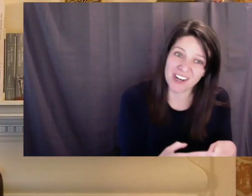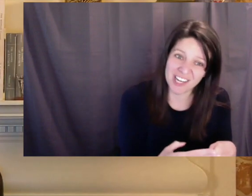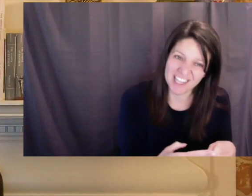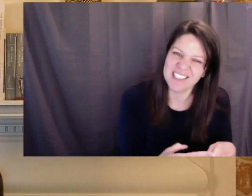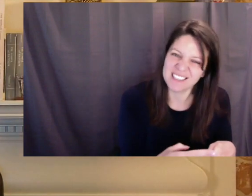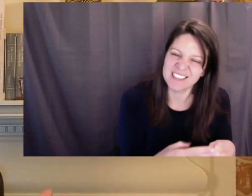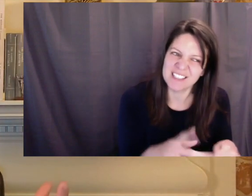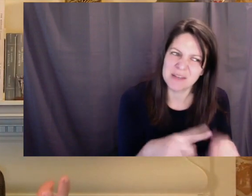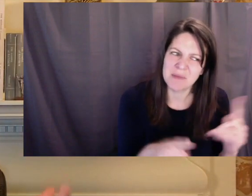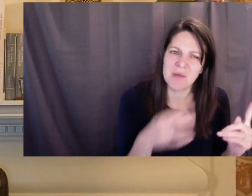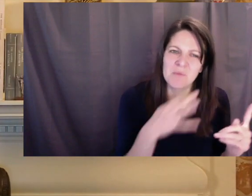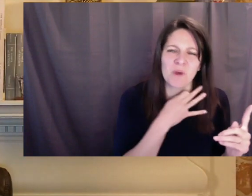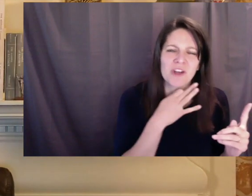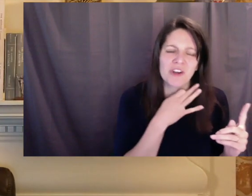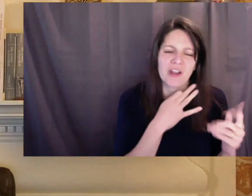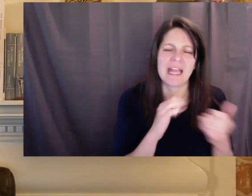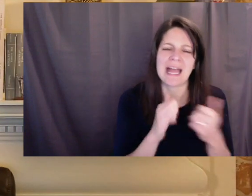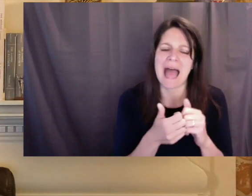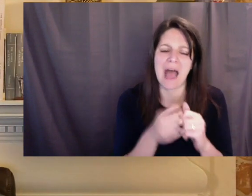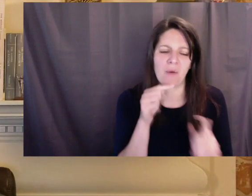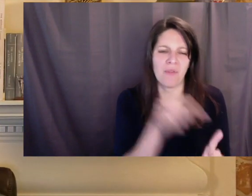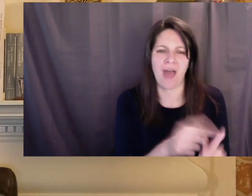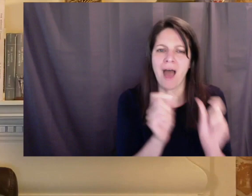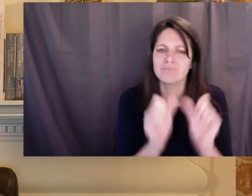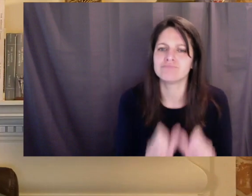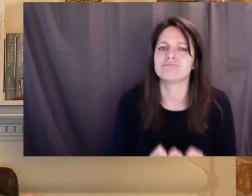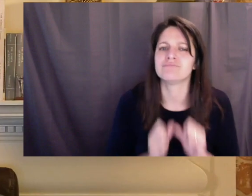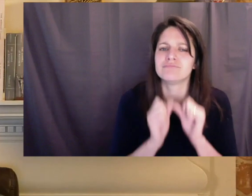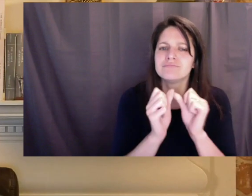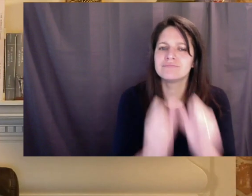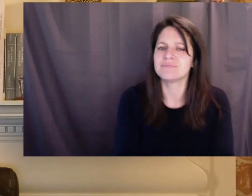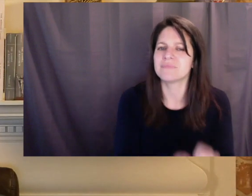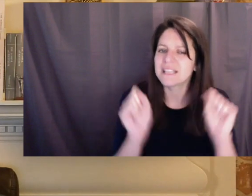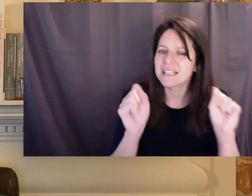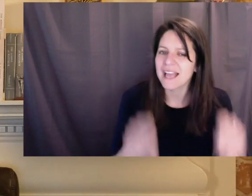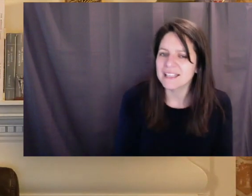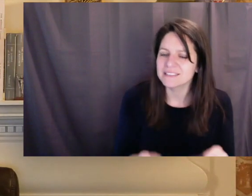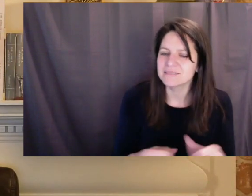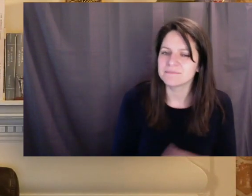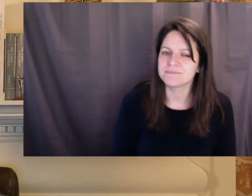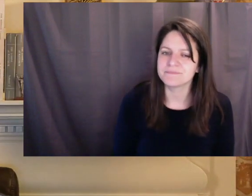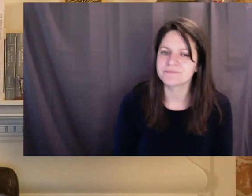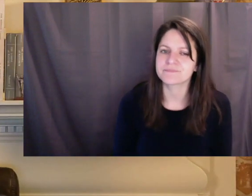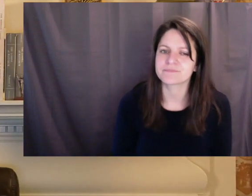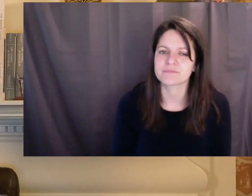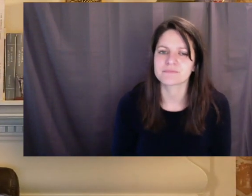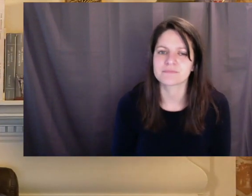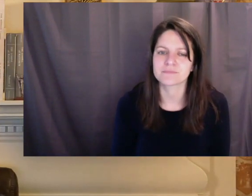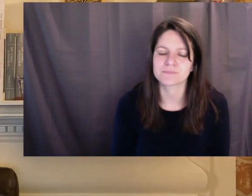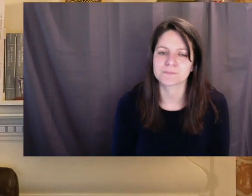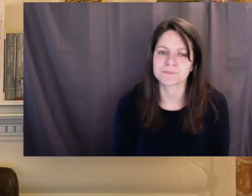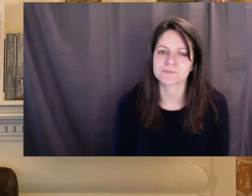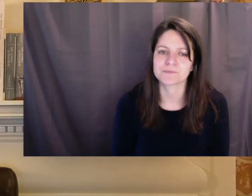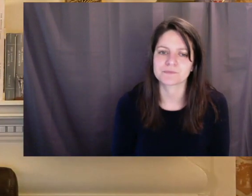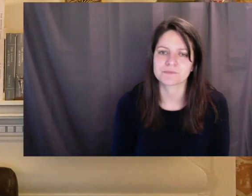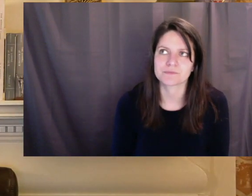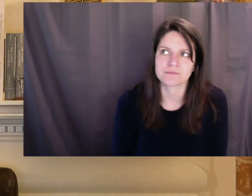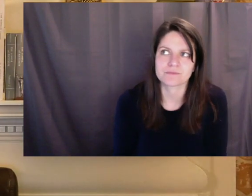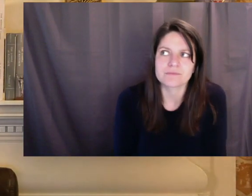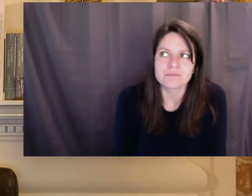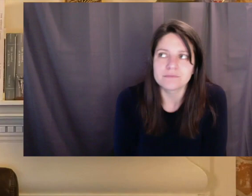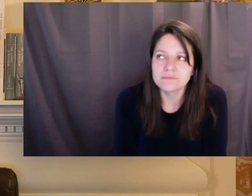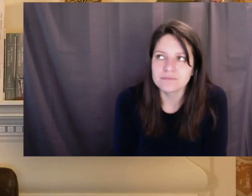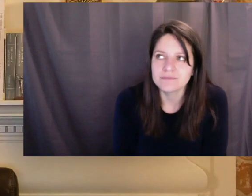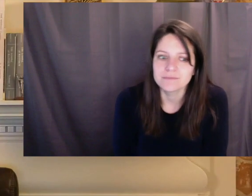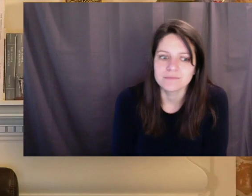remarkable temporary movement has happened? But I want to know what kind of lasting memorials we are now going to begin to